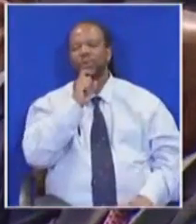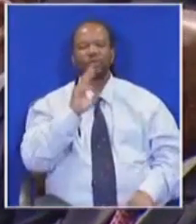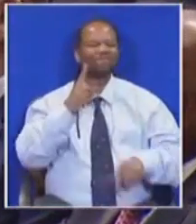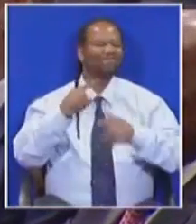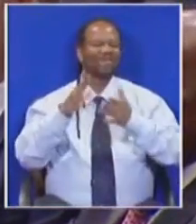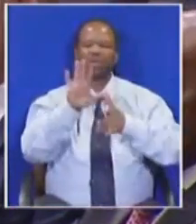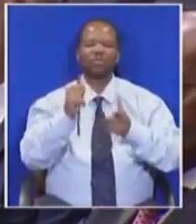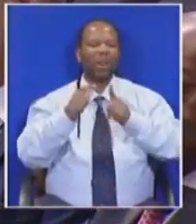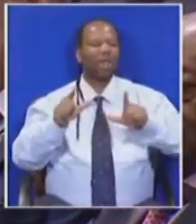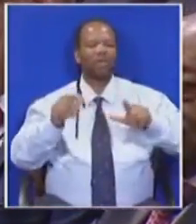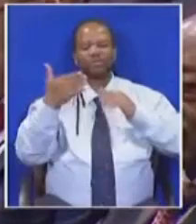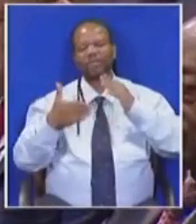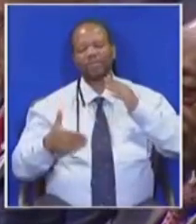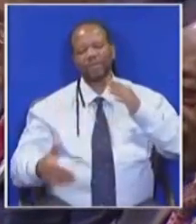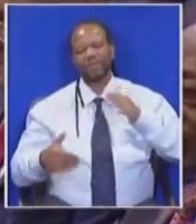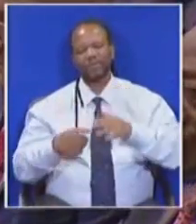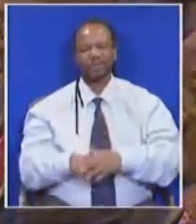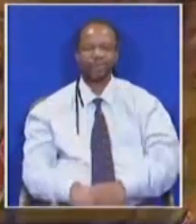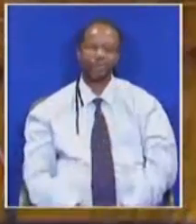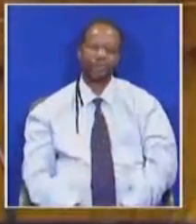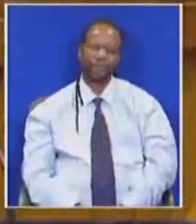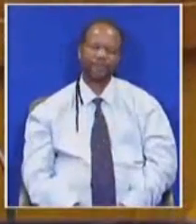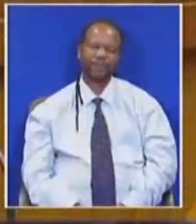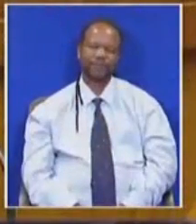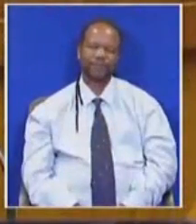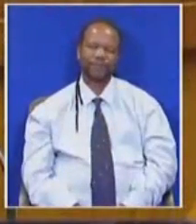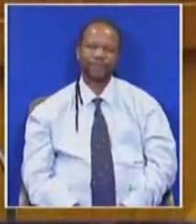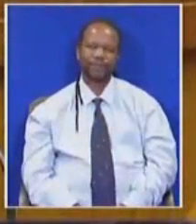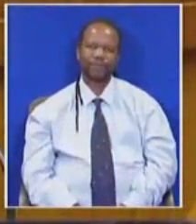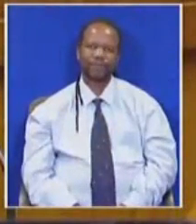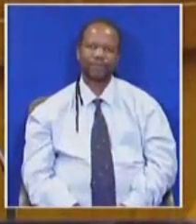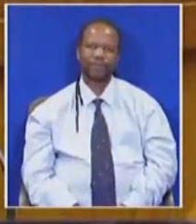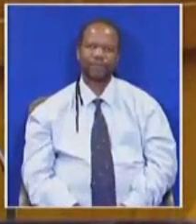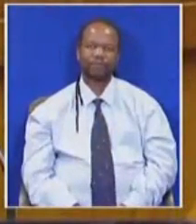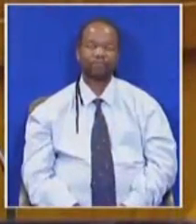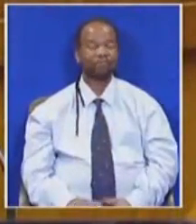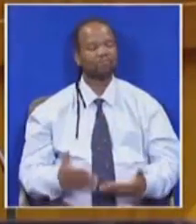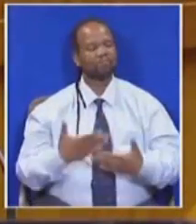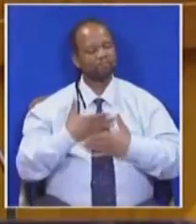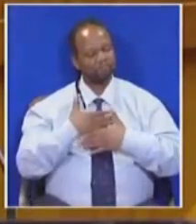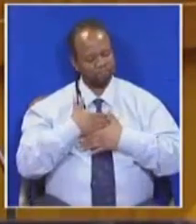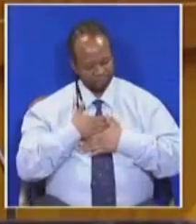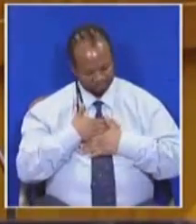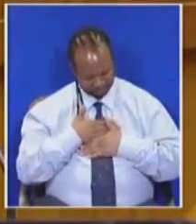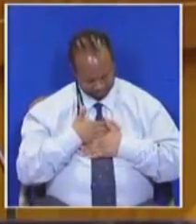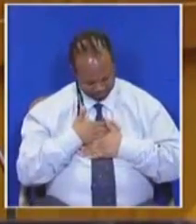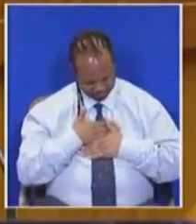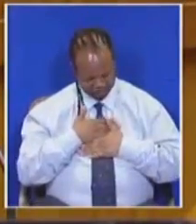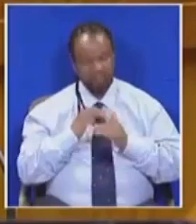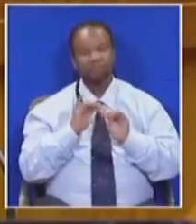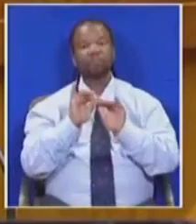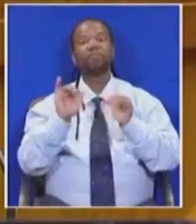Dumelang, Goeiemiddag, Absheni. It is my privilege to present the